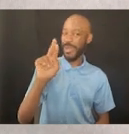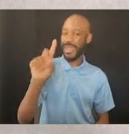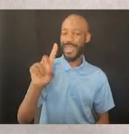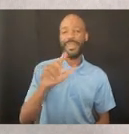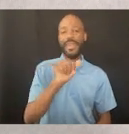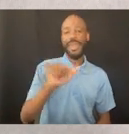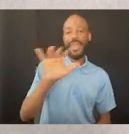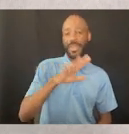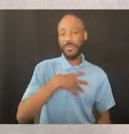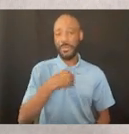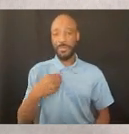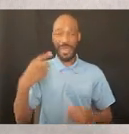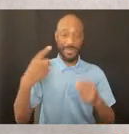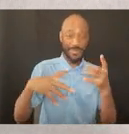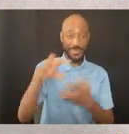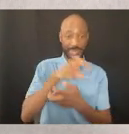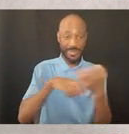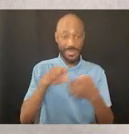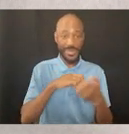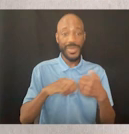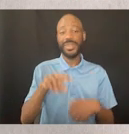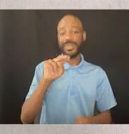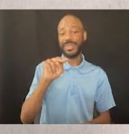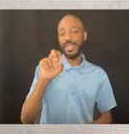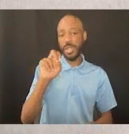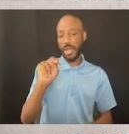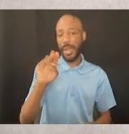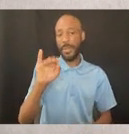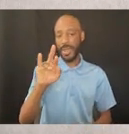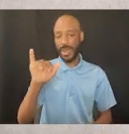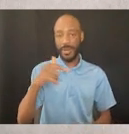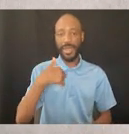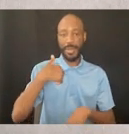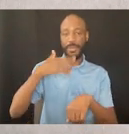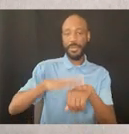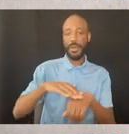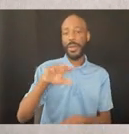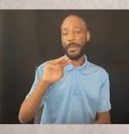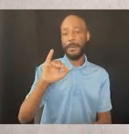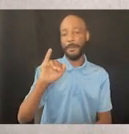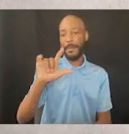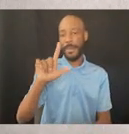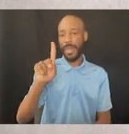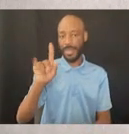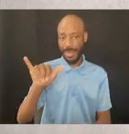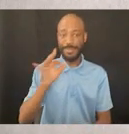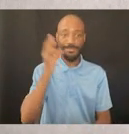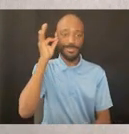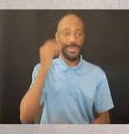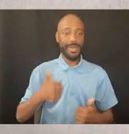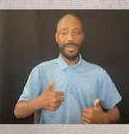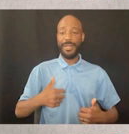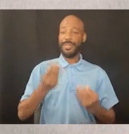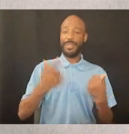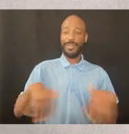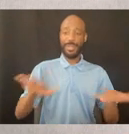wearing a white shirt, and then my piece. I'm on the Nupi land. I'm an artist and curator working at the intersection of disability